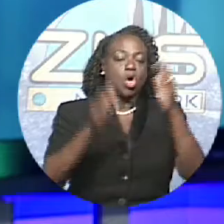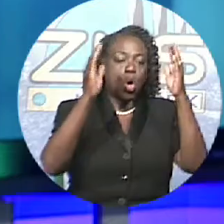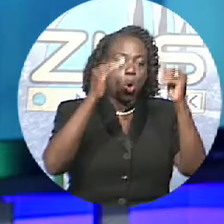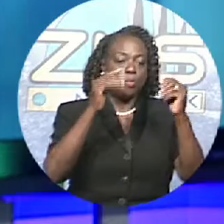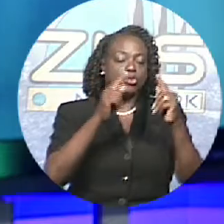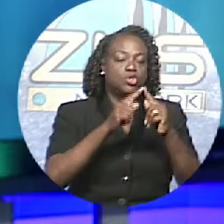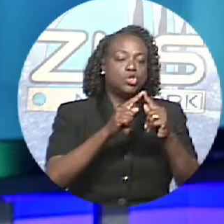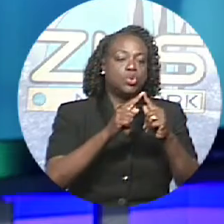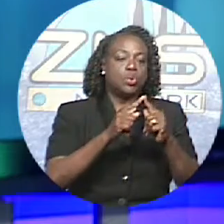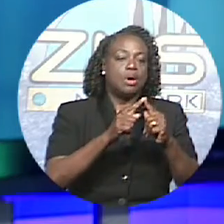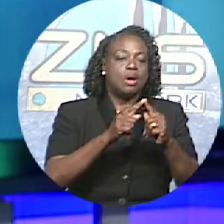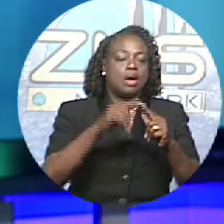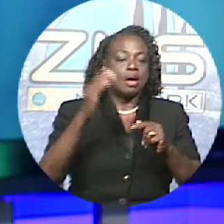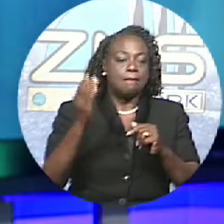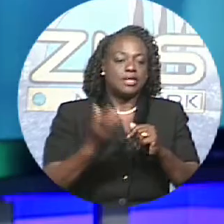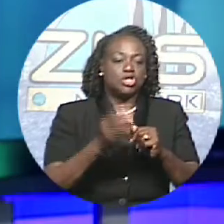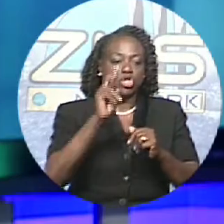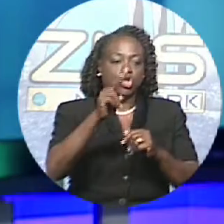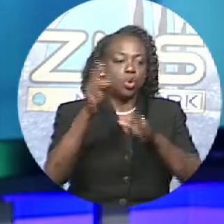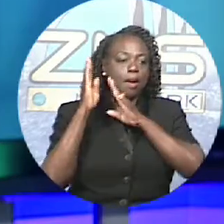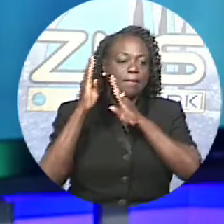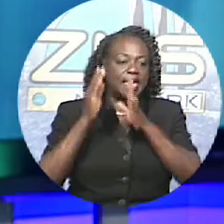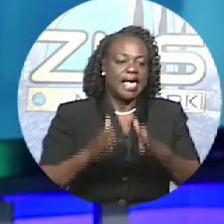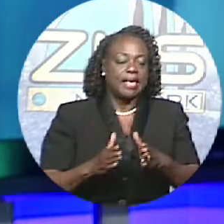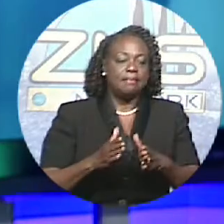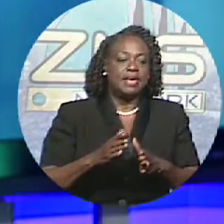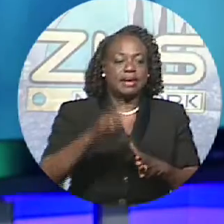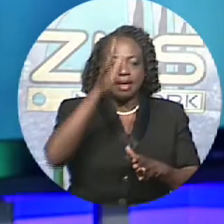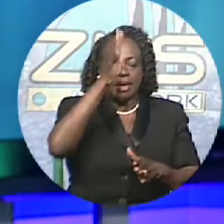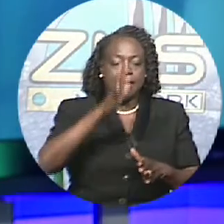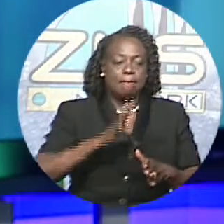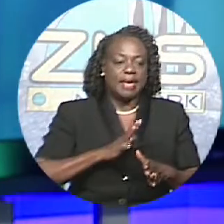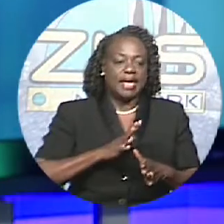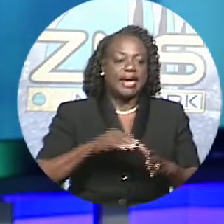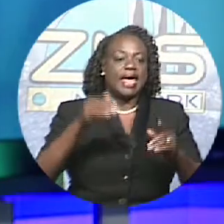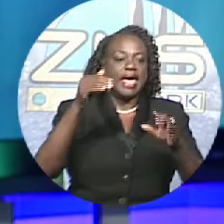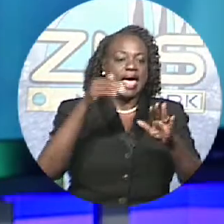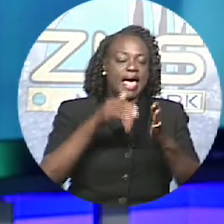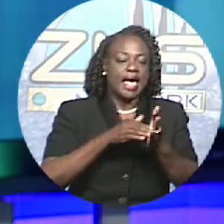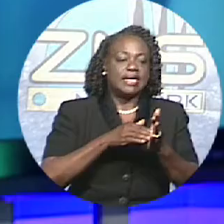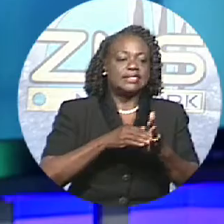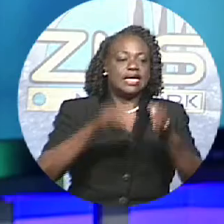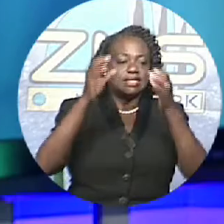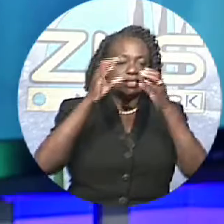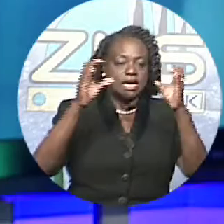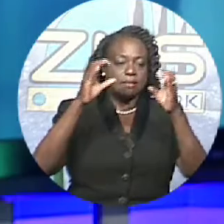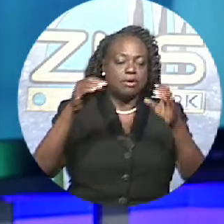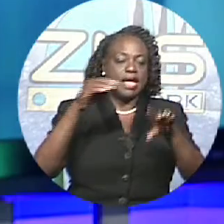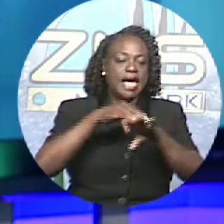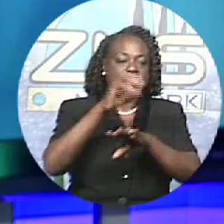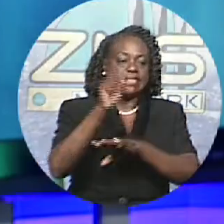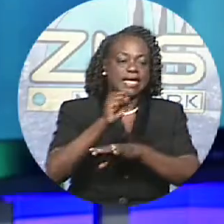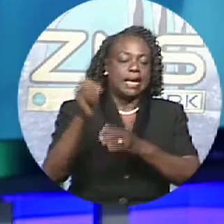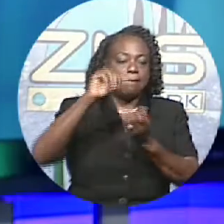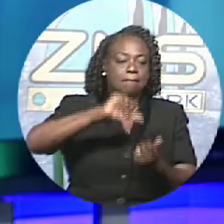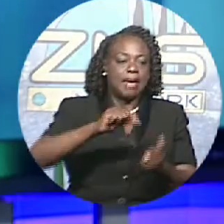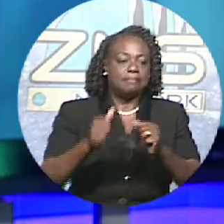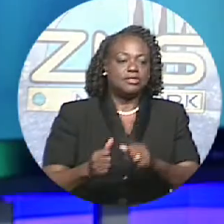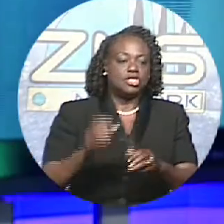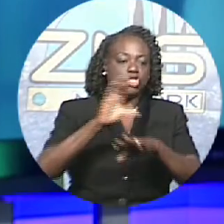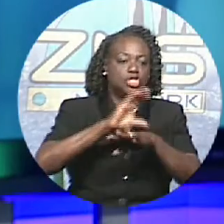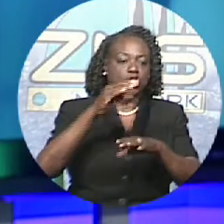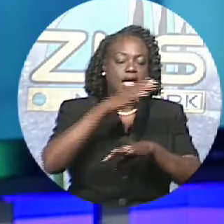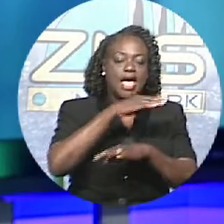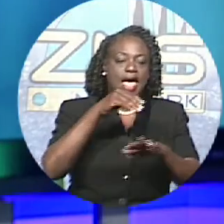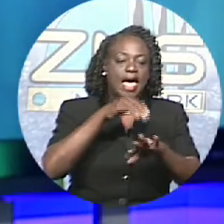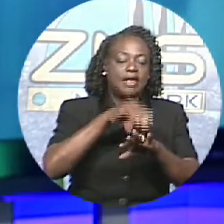hopes to commission 50 Bahamian men in the first wave of mentors at a ceremony at the Salem Baptist Church this Sunday at 3 p.m. Organizers hope